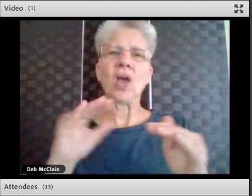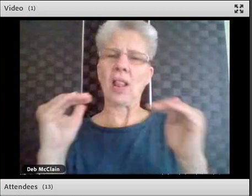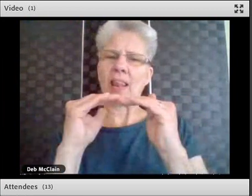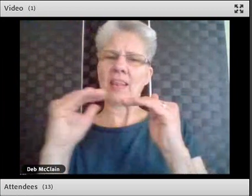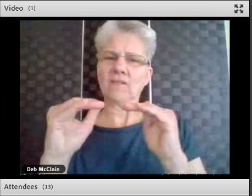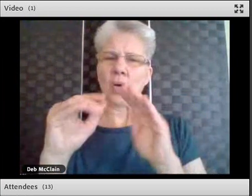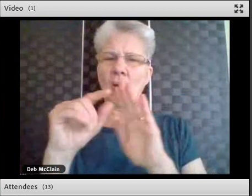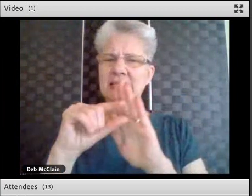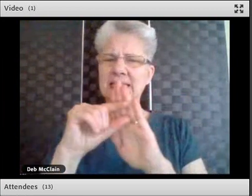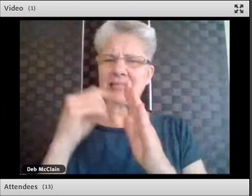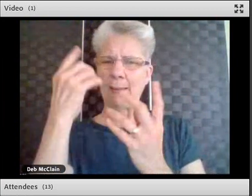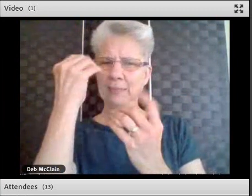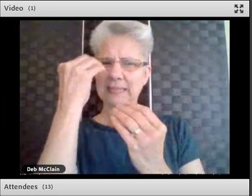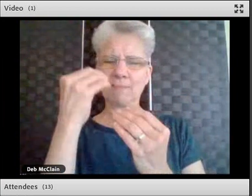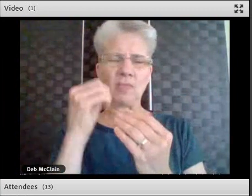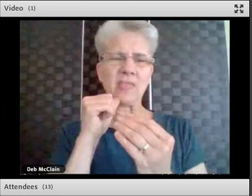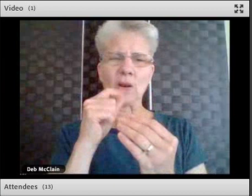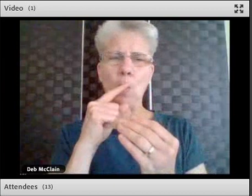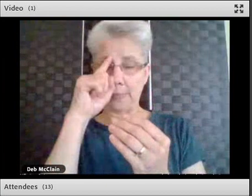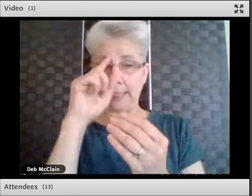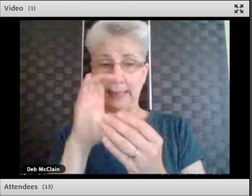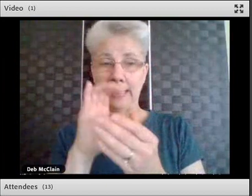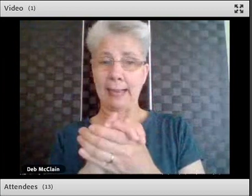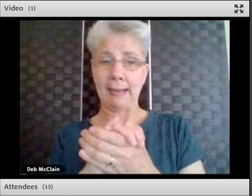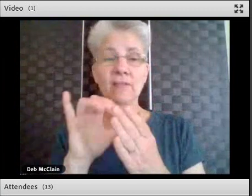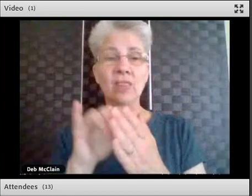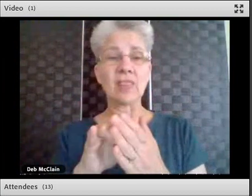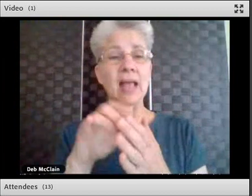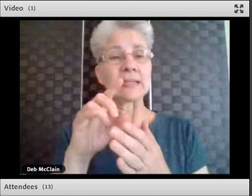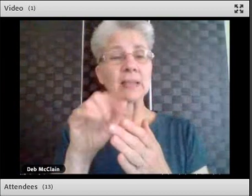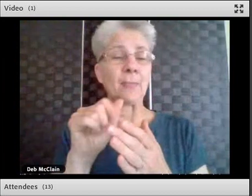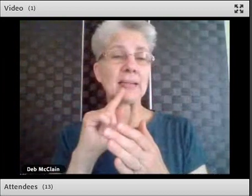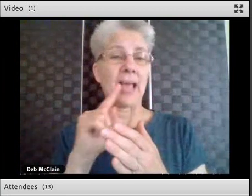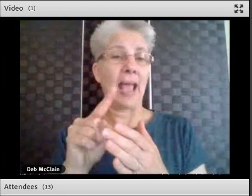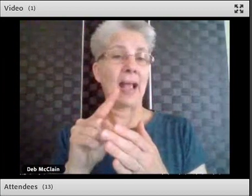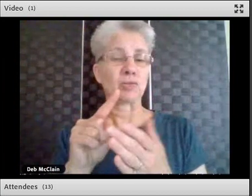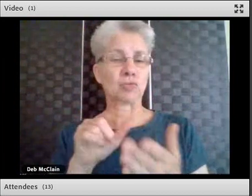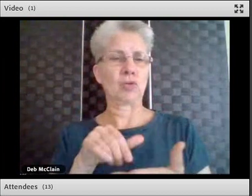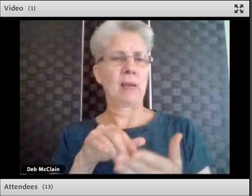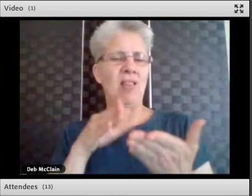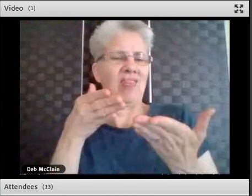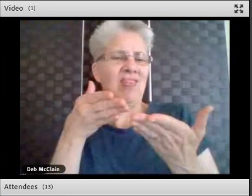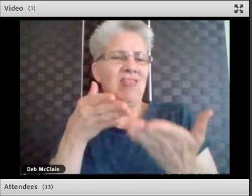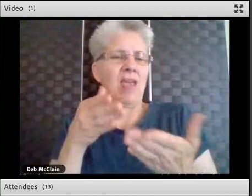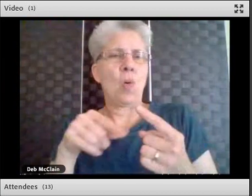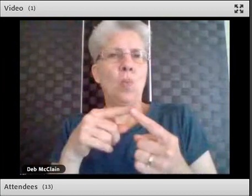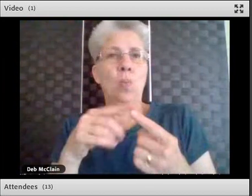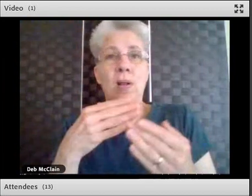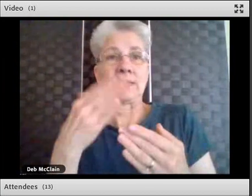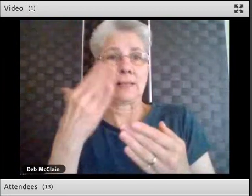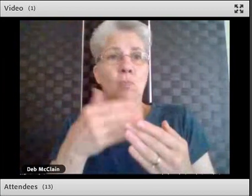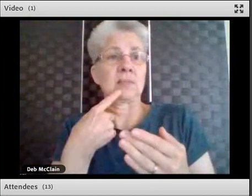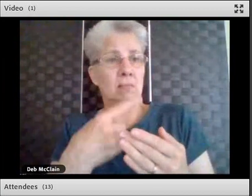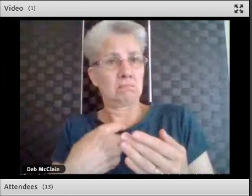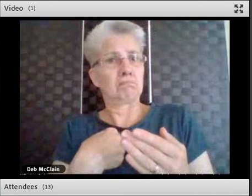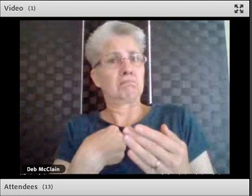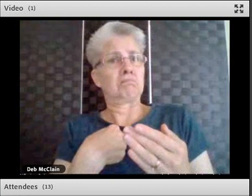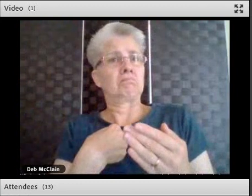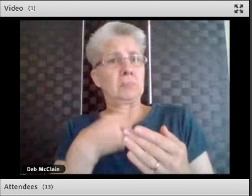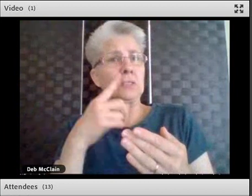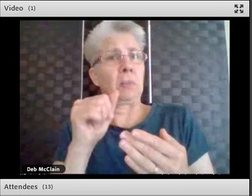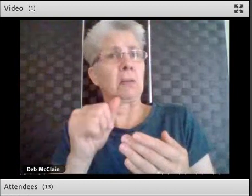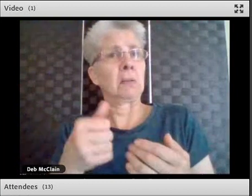skepticism. Sometimes they just don't believe that a disability is actually present, even when someone reveals that